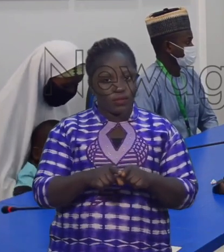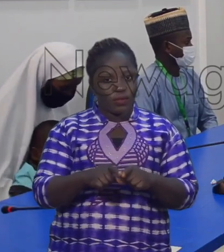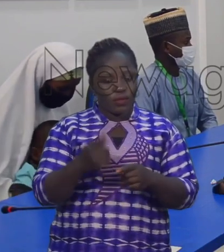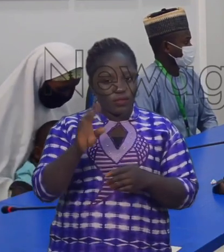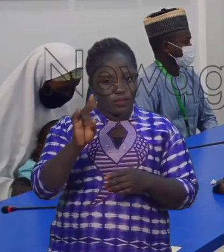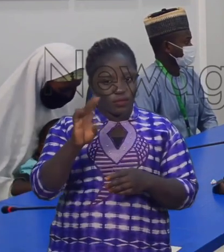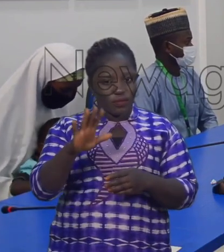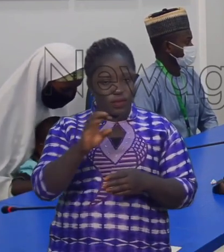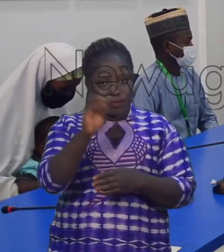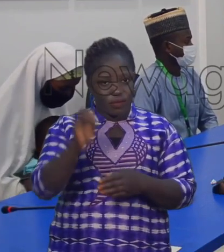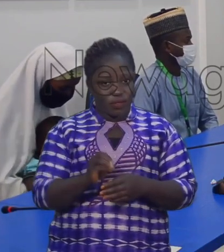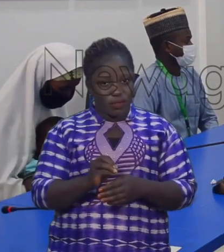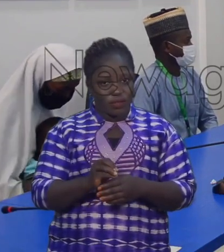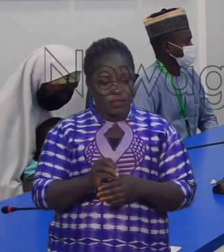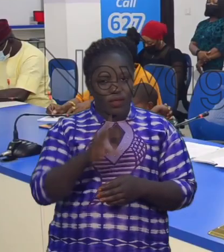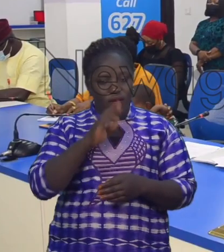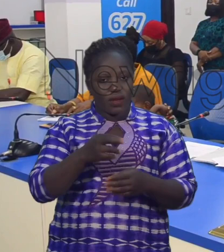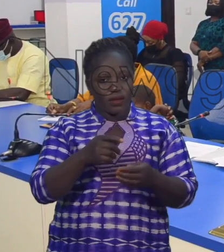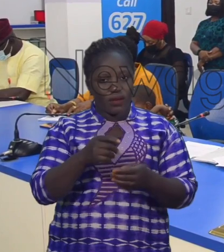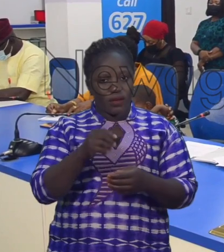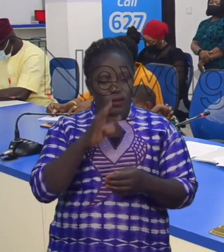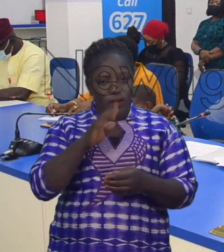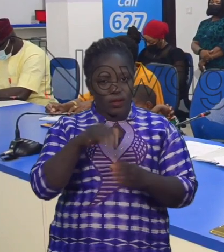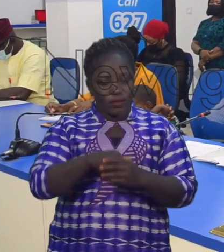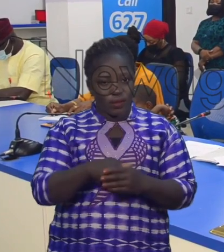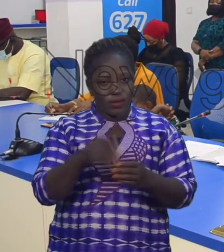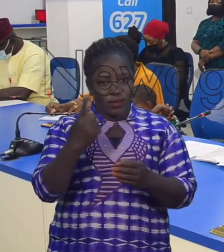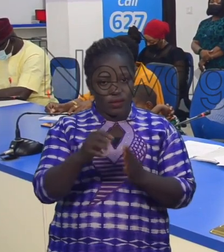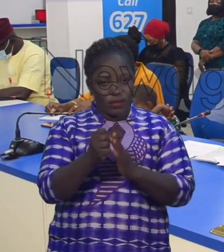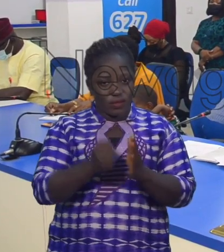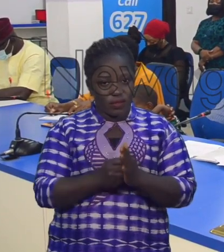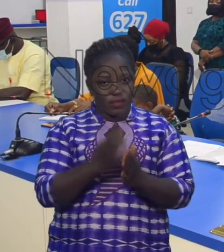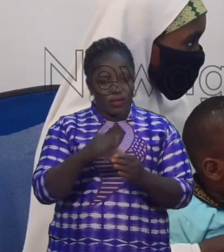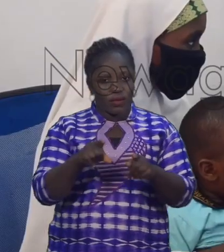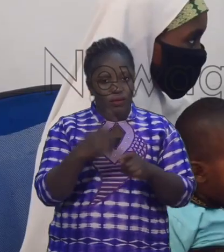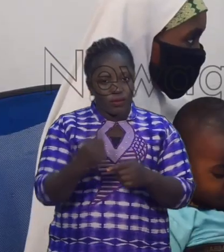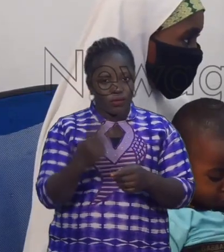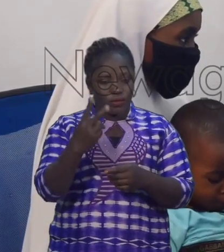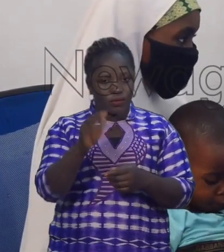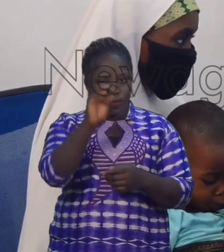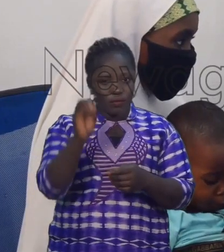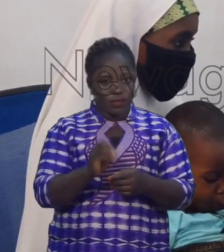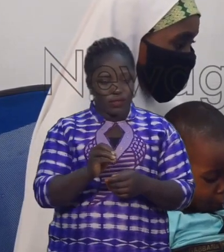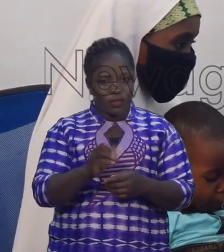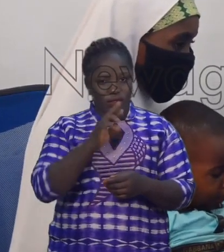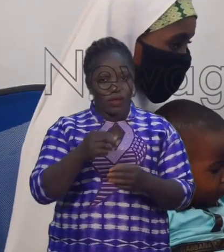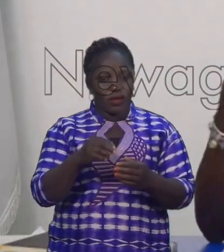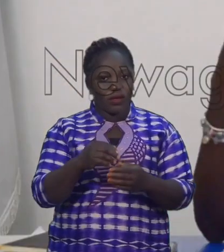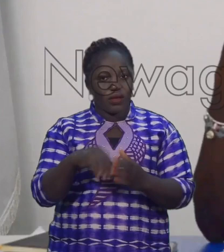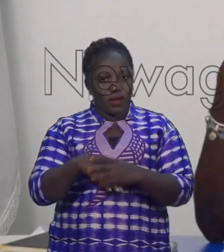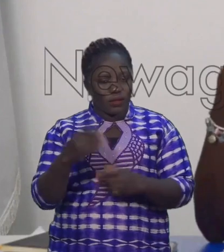about 75% of the stolen people are trafficked between the state's line and only 2% are trafficked outside the